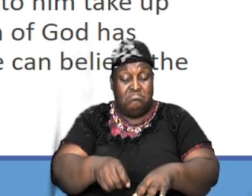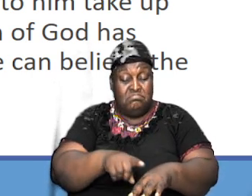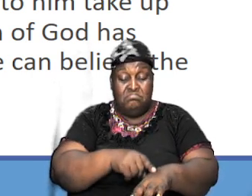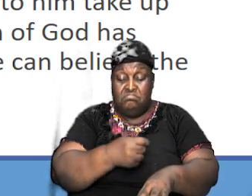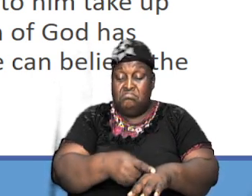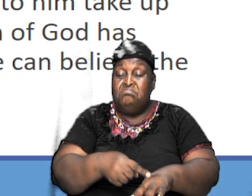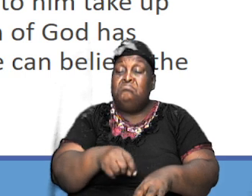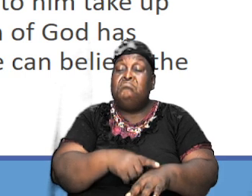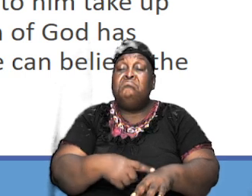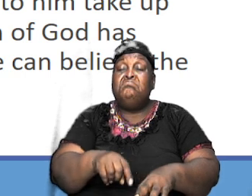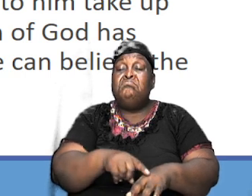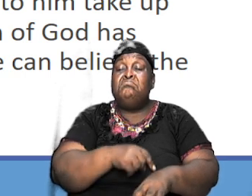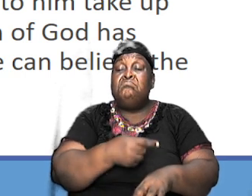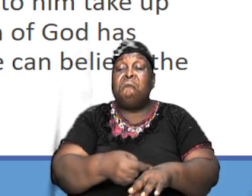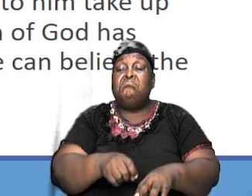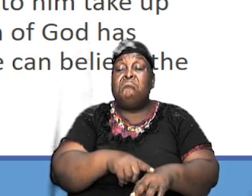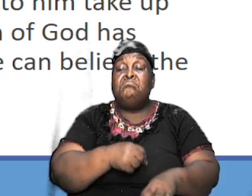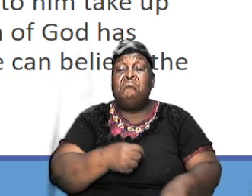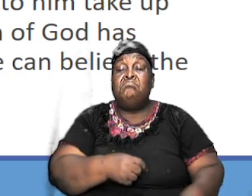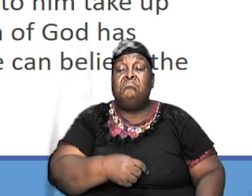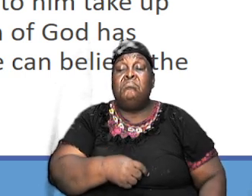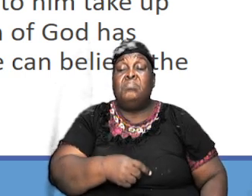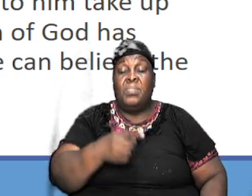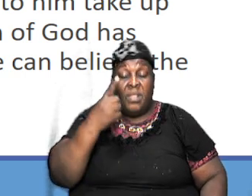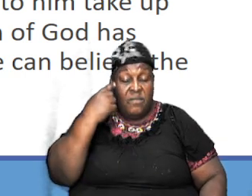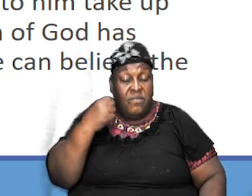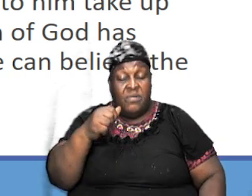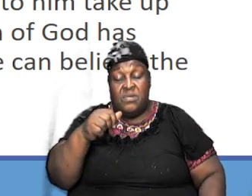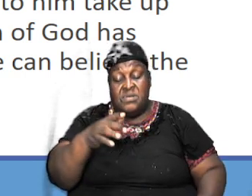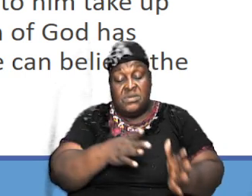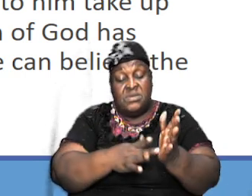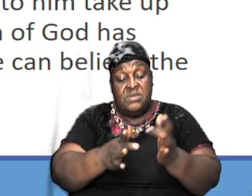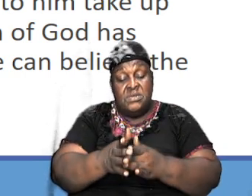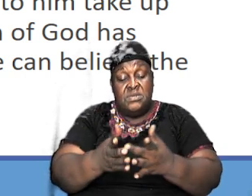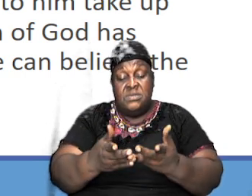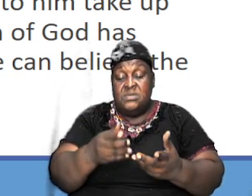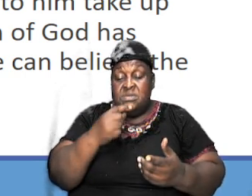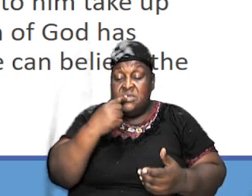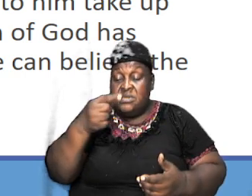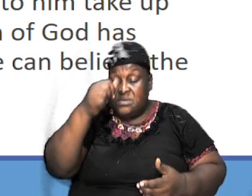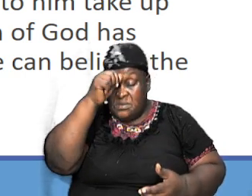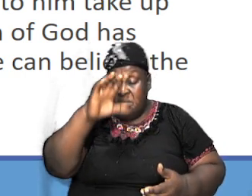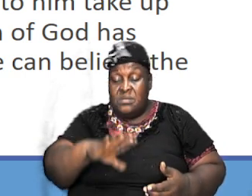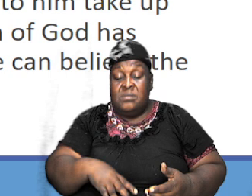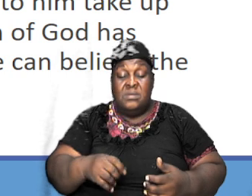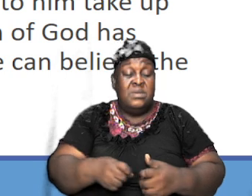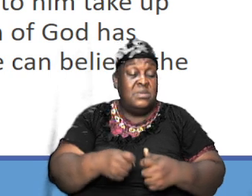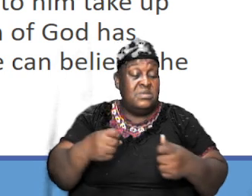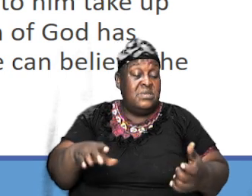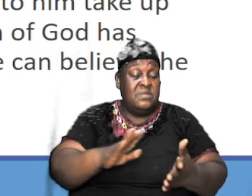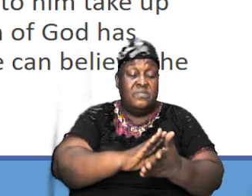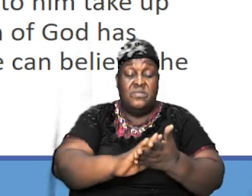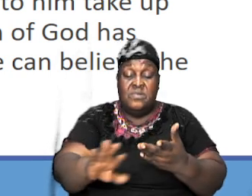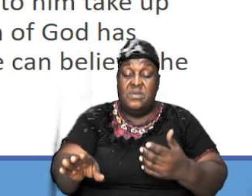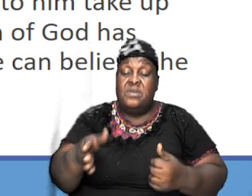that he bore. But for him to say to the man, thy sin be forgiven